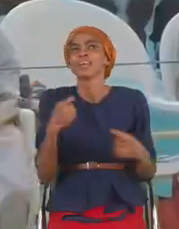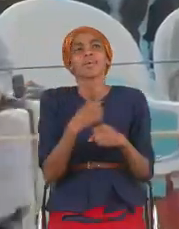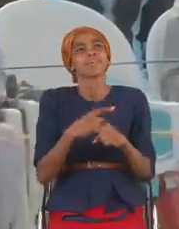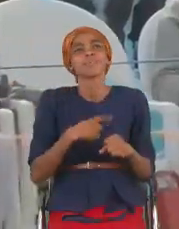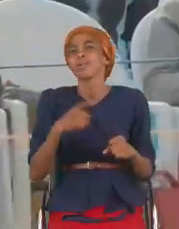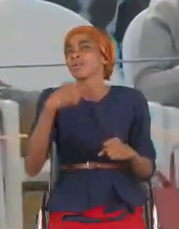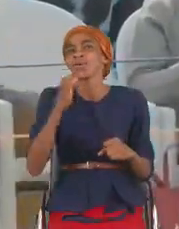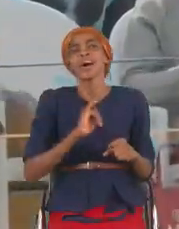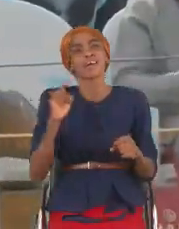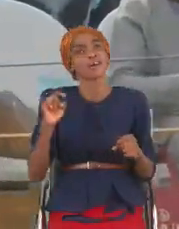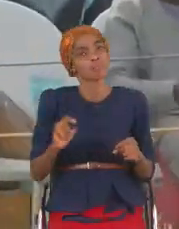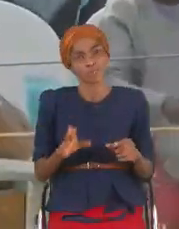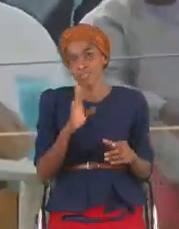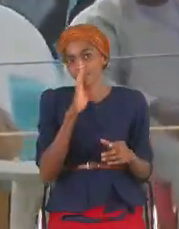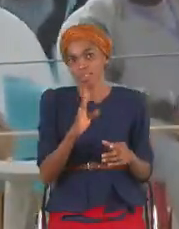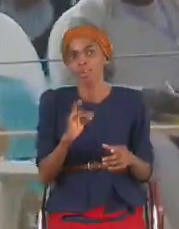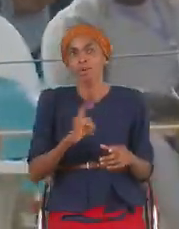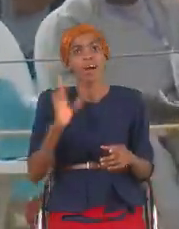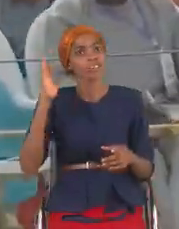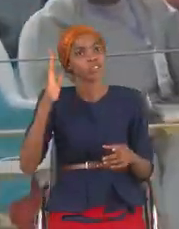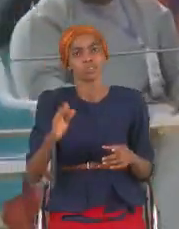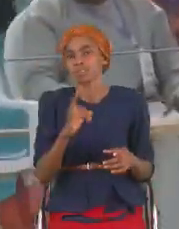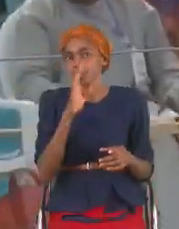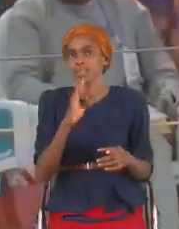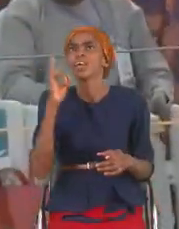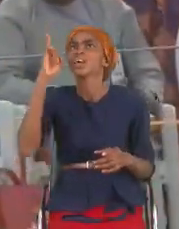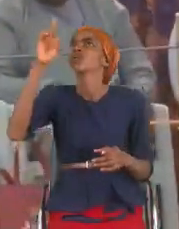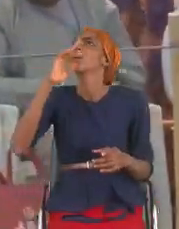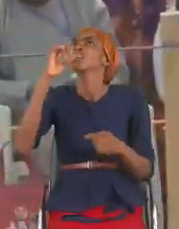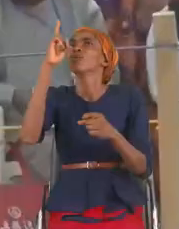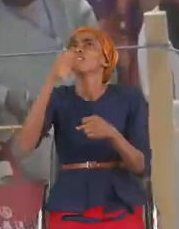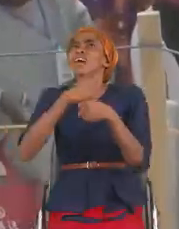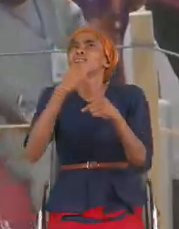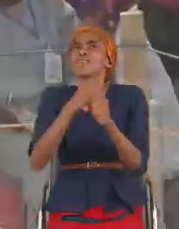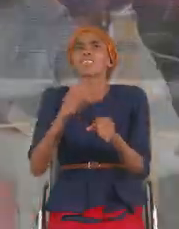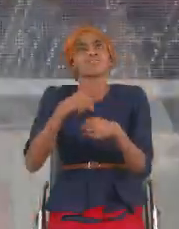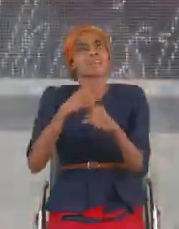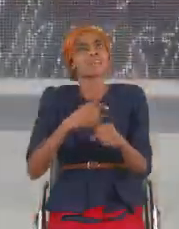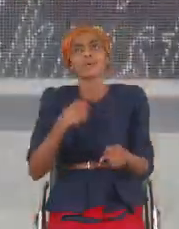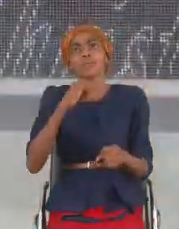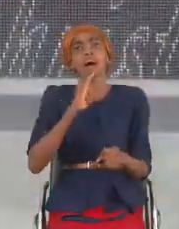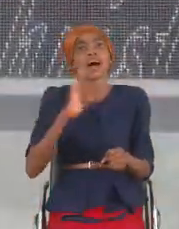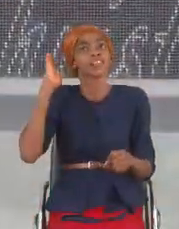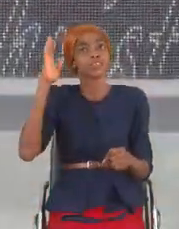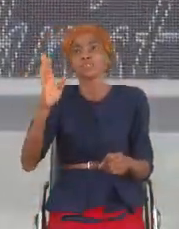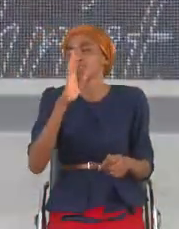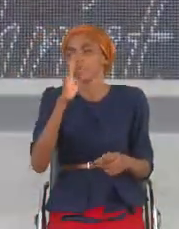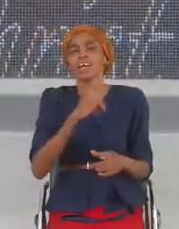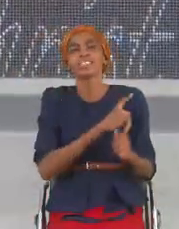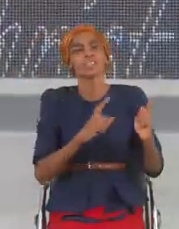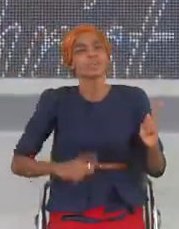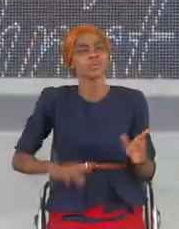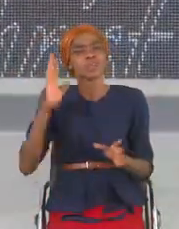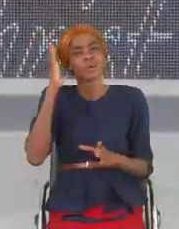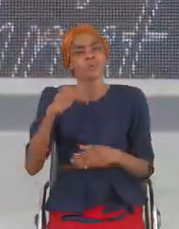be. Make me what I ought to be. It's the one that makes. It's the one that makes. And the Lord is going